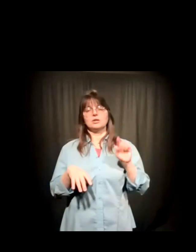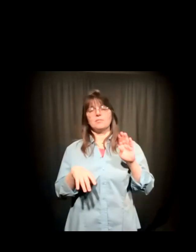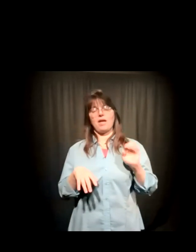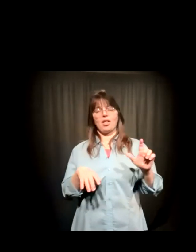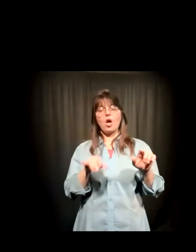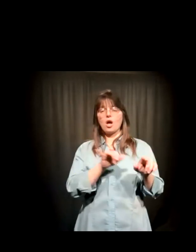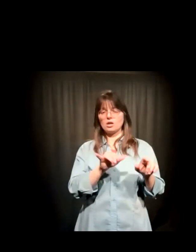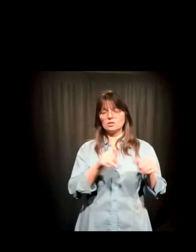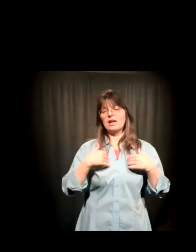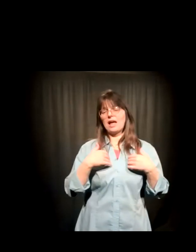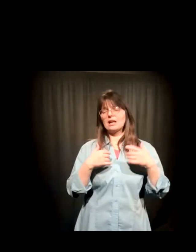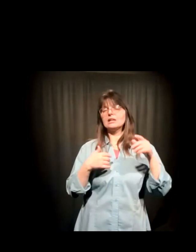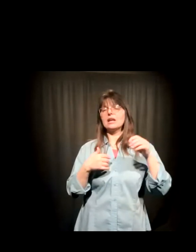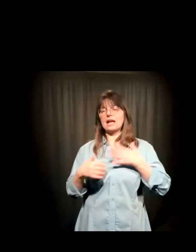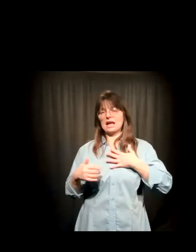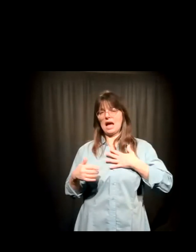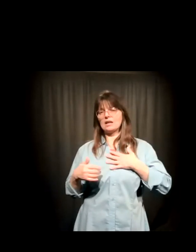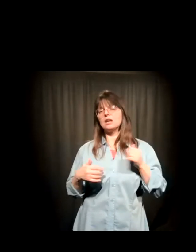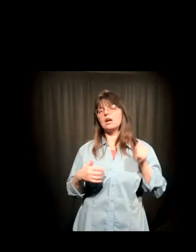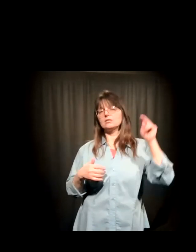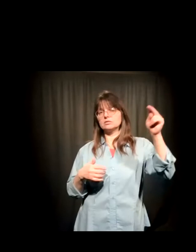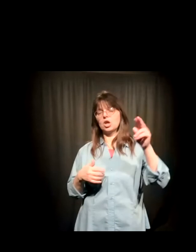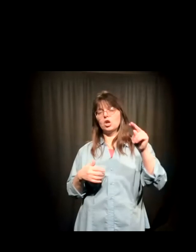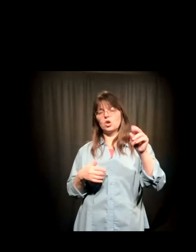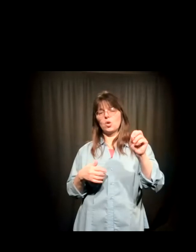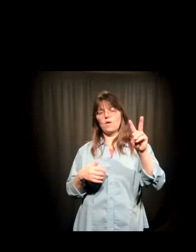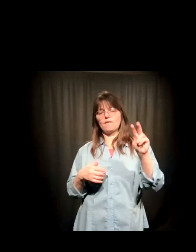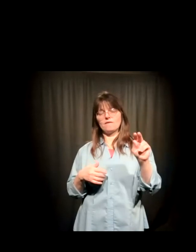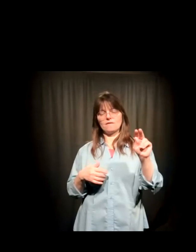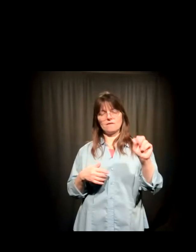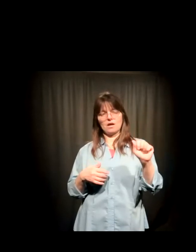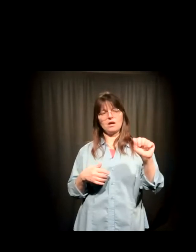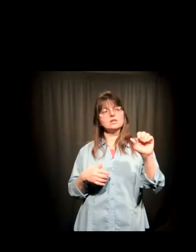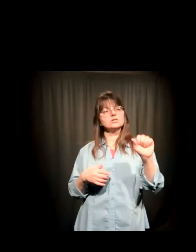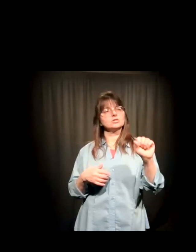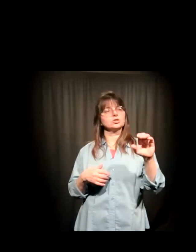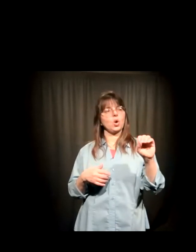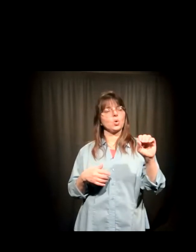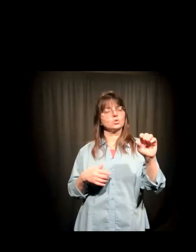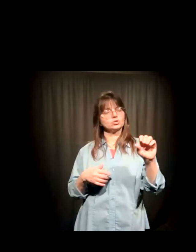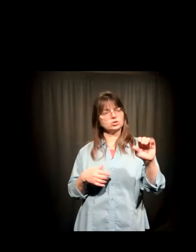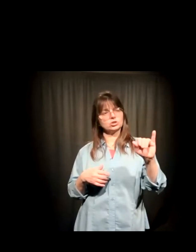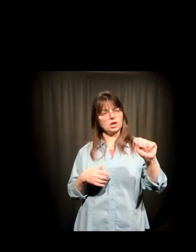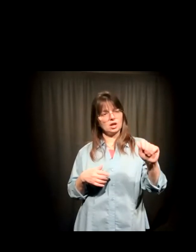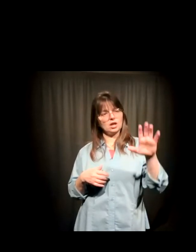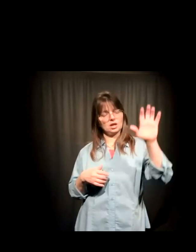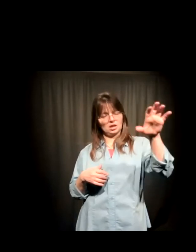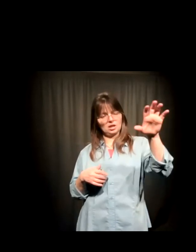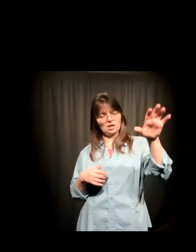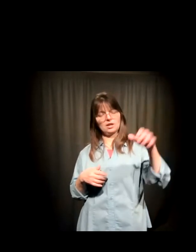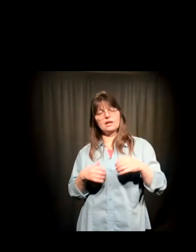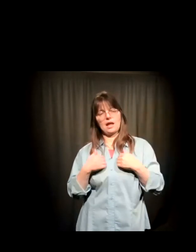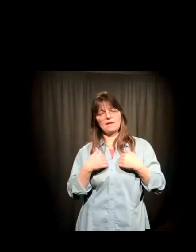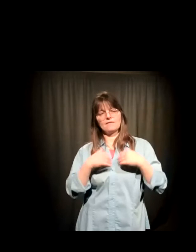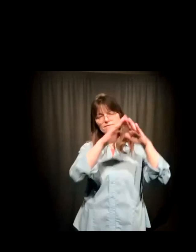though they increasingly spent more time in Canada. She loved the days when her family was all together there, when